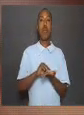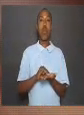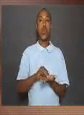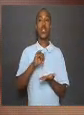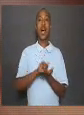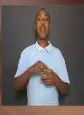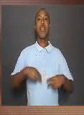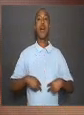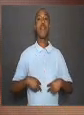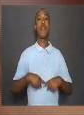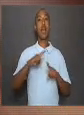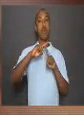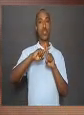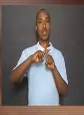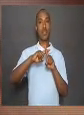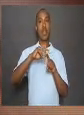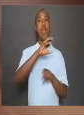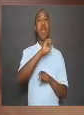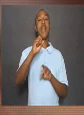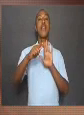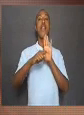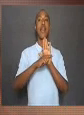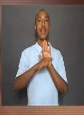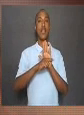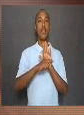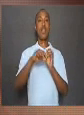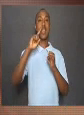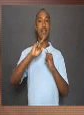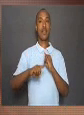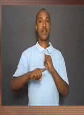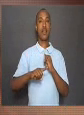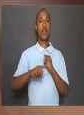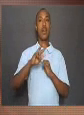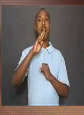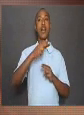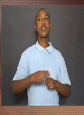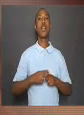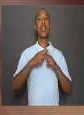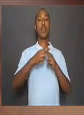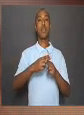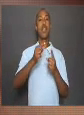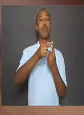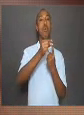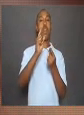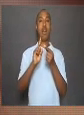Molecules that have both a positive and a negative end are said to be